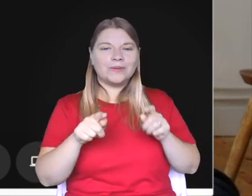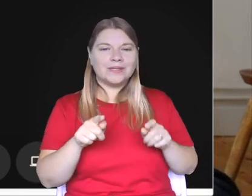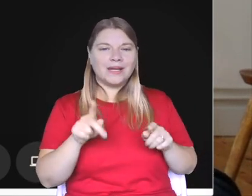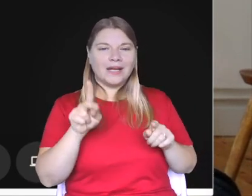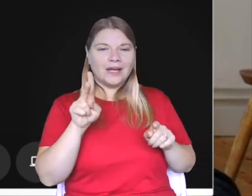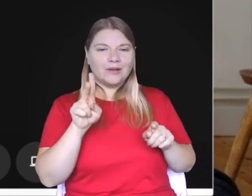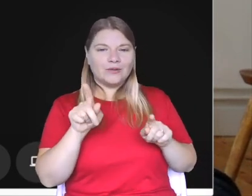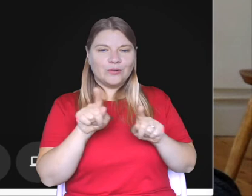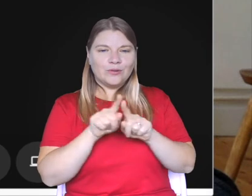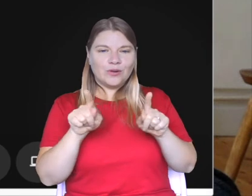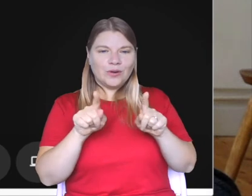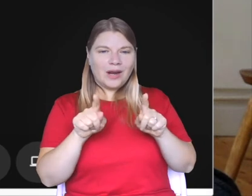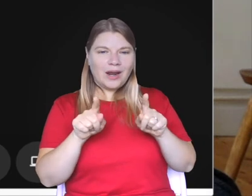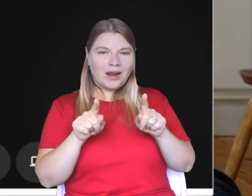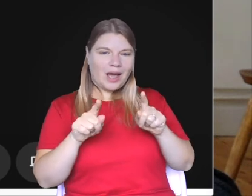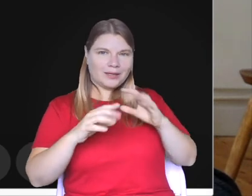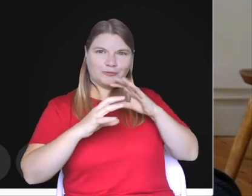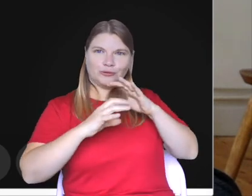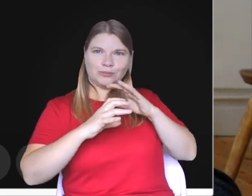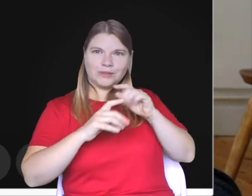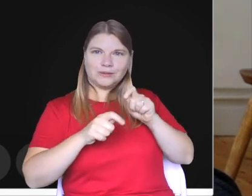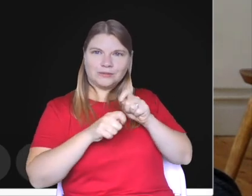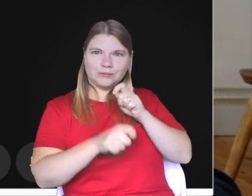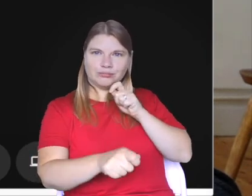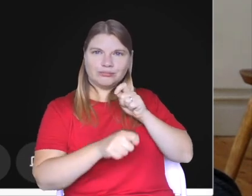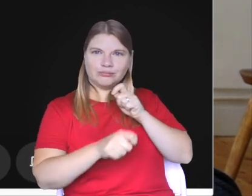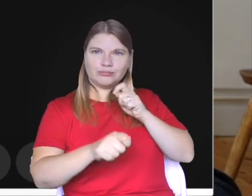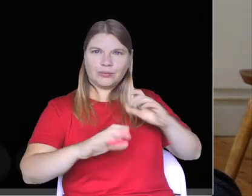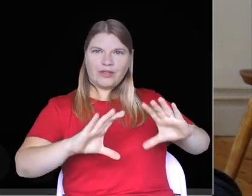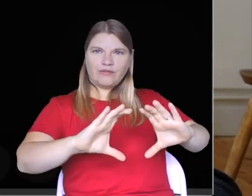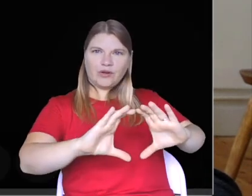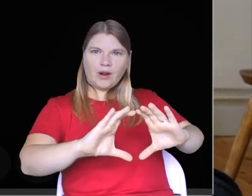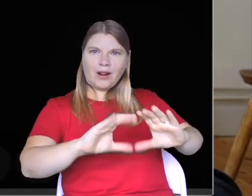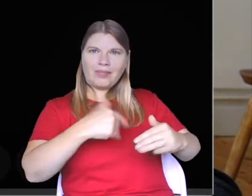snaky brass instrument with the funnel at the end.